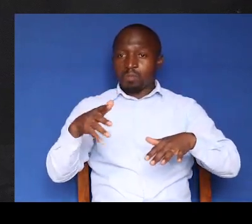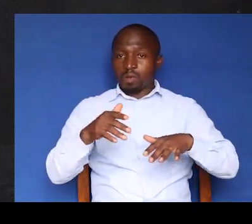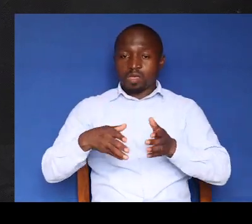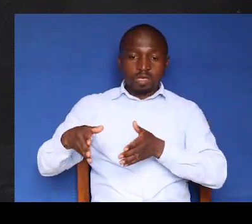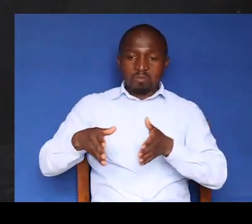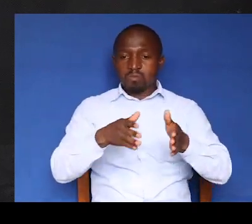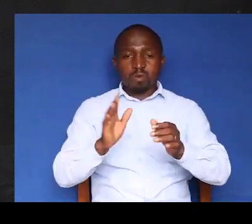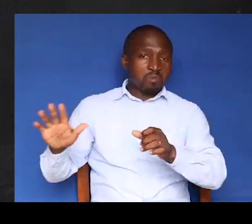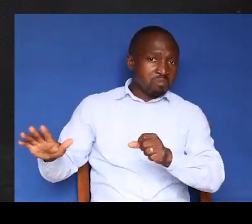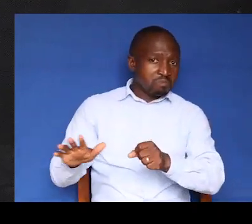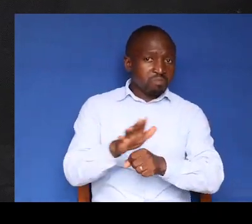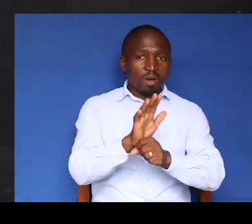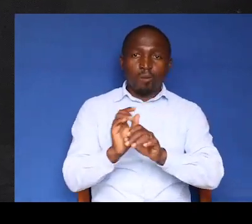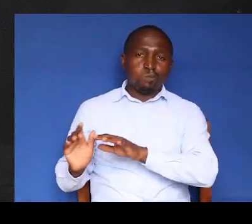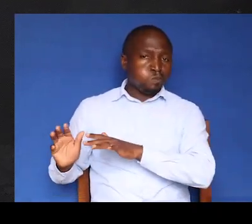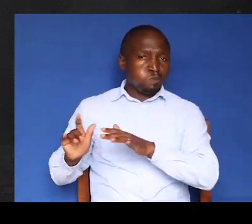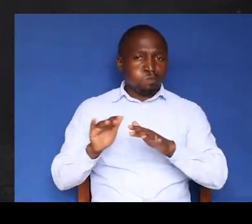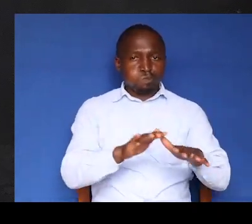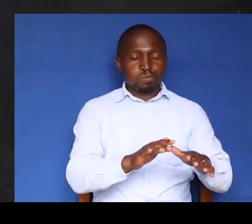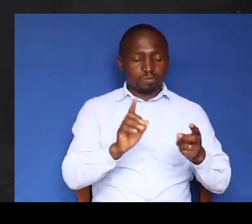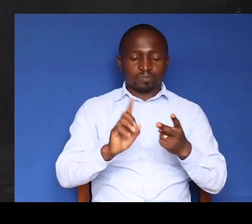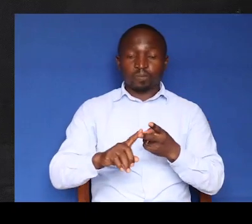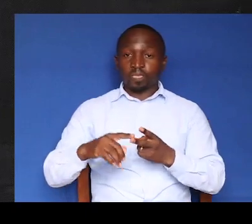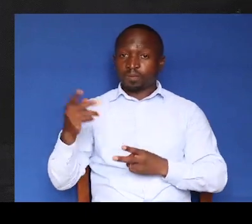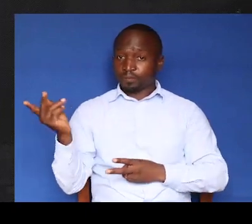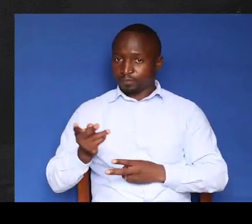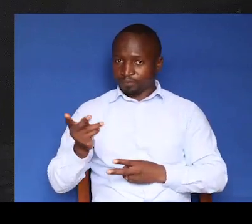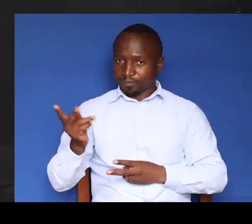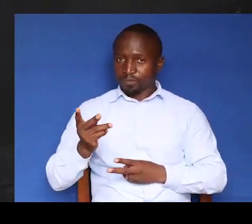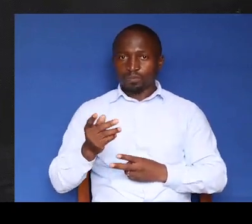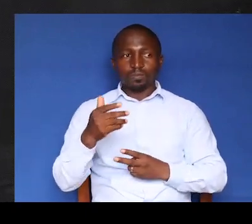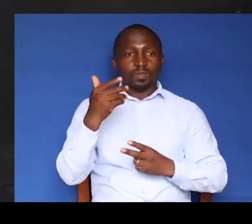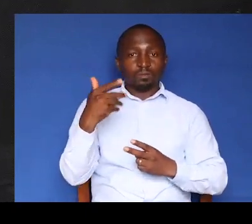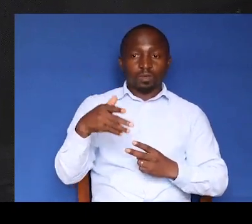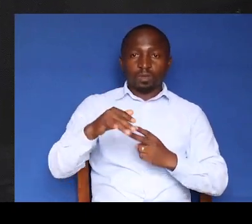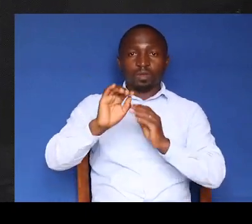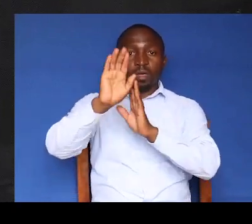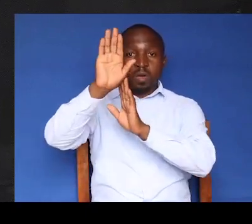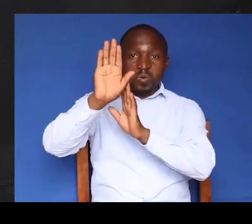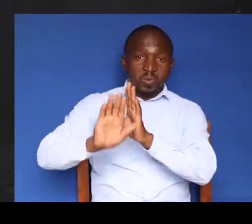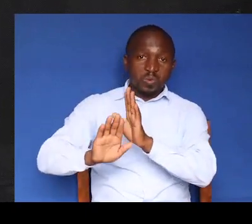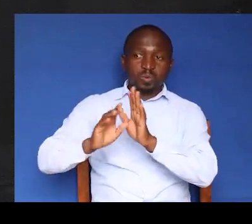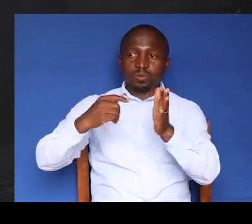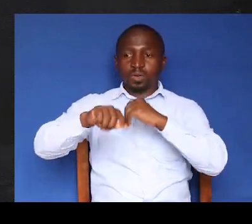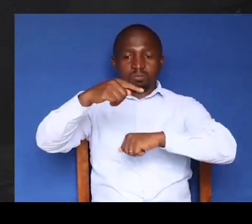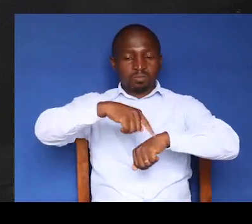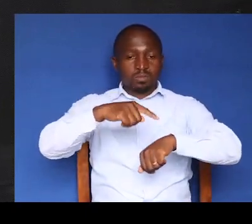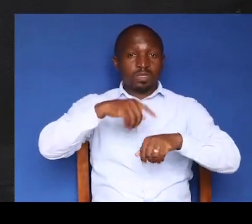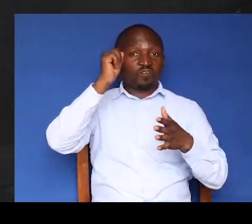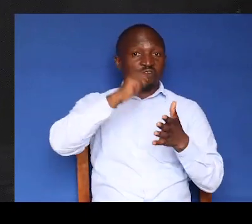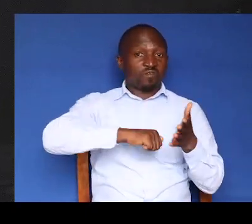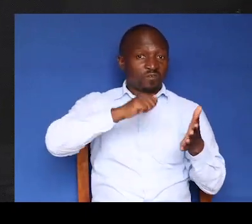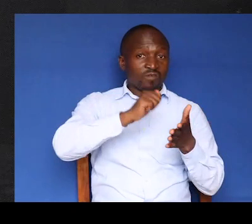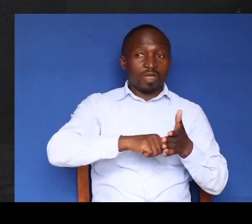rains. Rivers used to rivers used to fluctuate low in dry season as